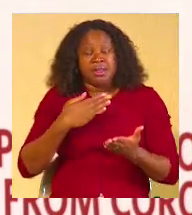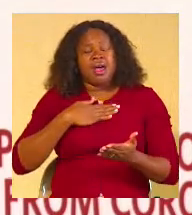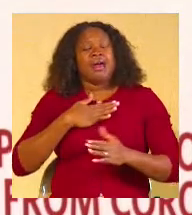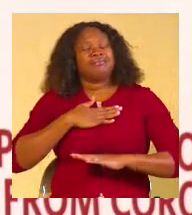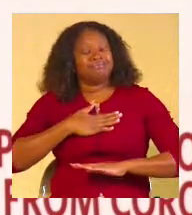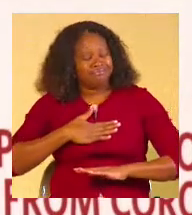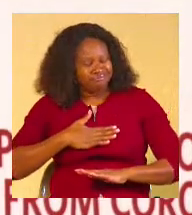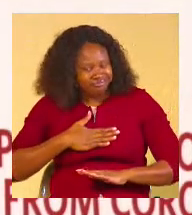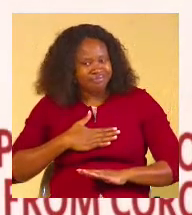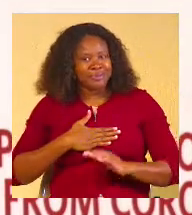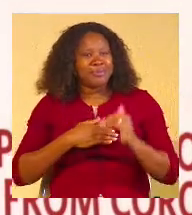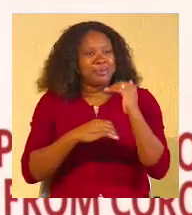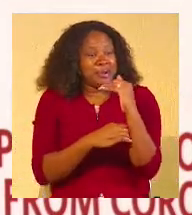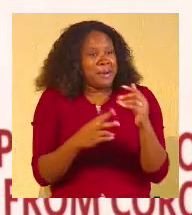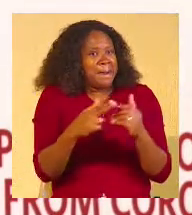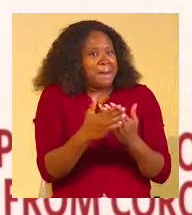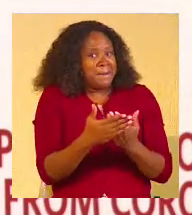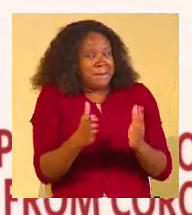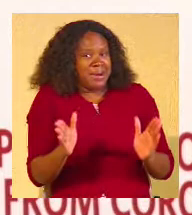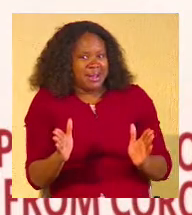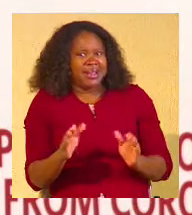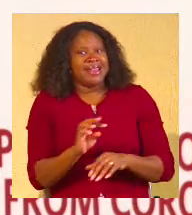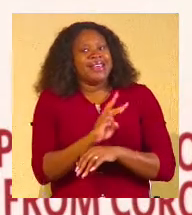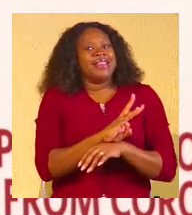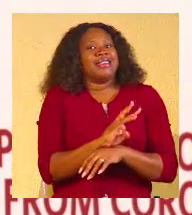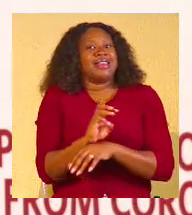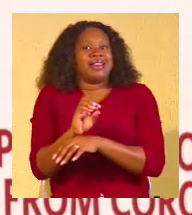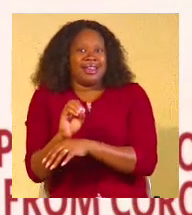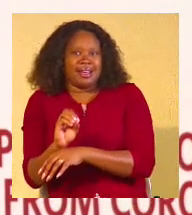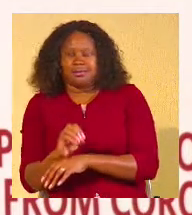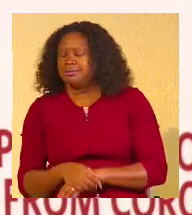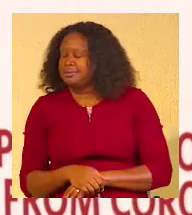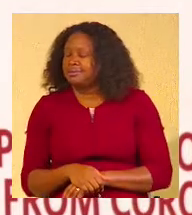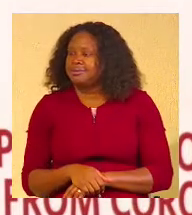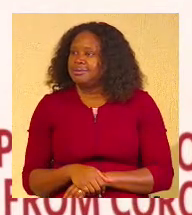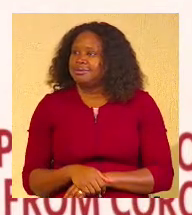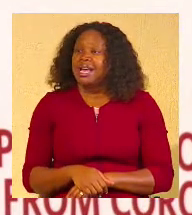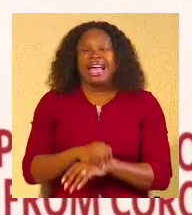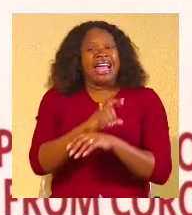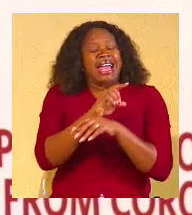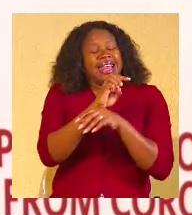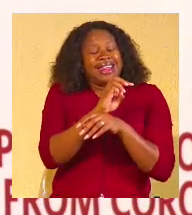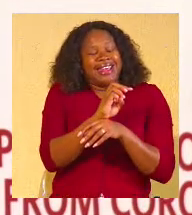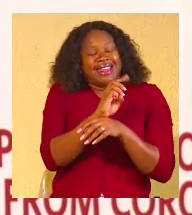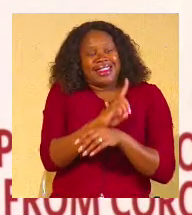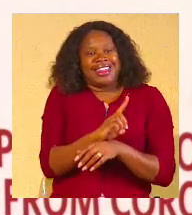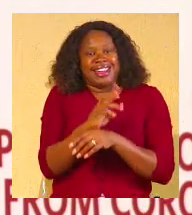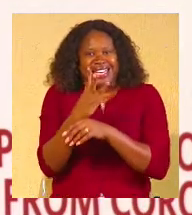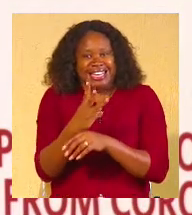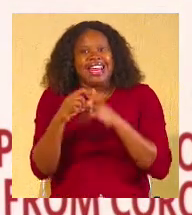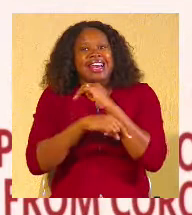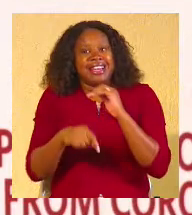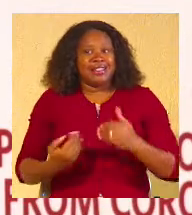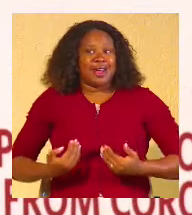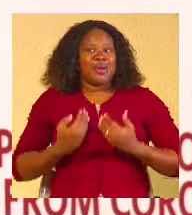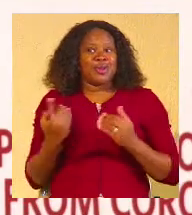pleased to officially launch the 13th National Youth Day and